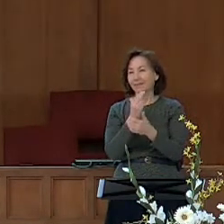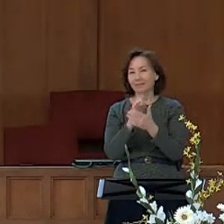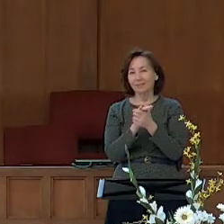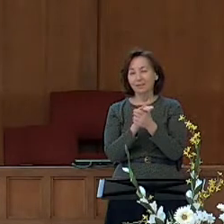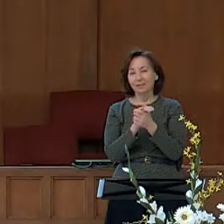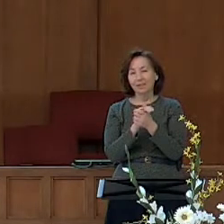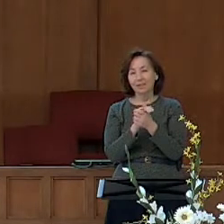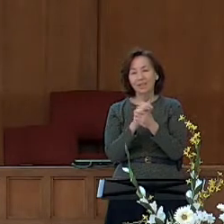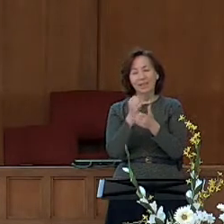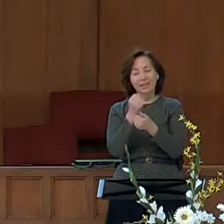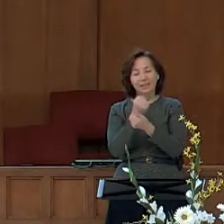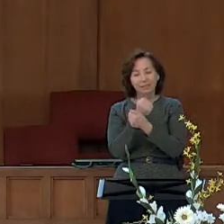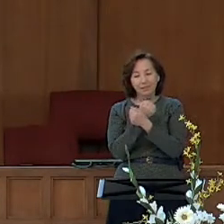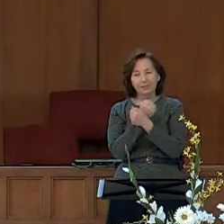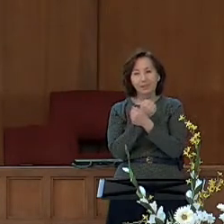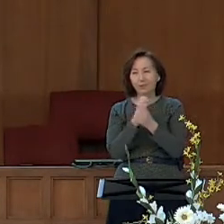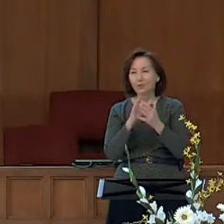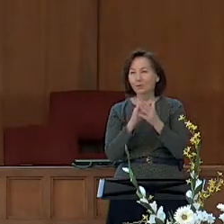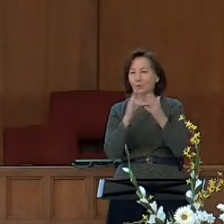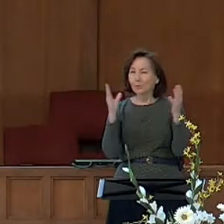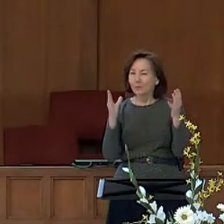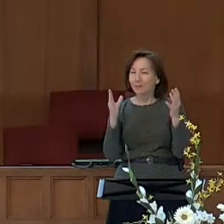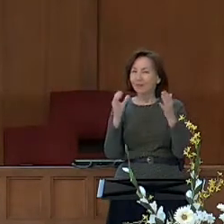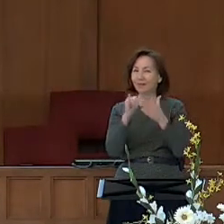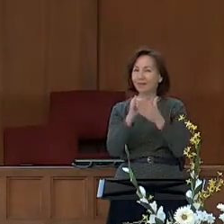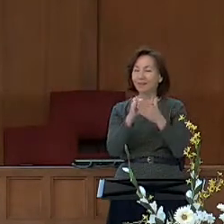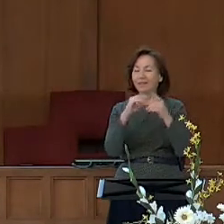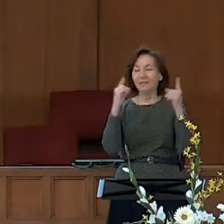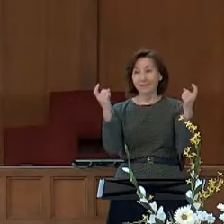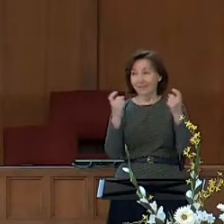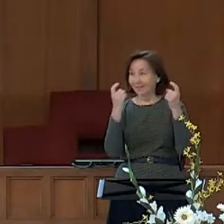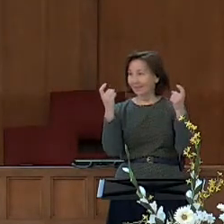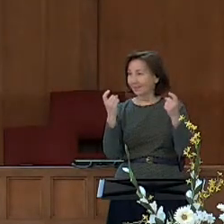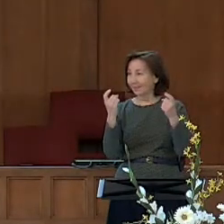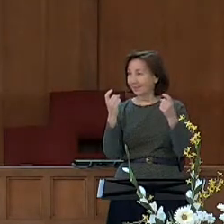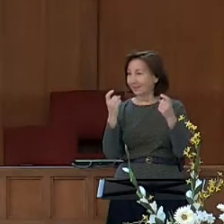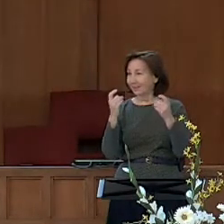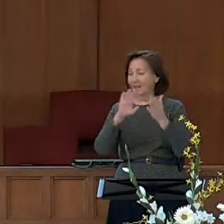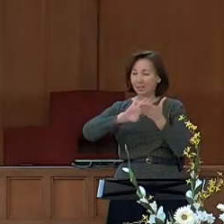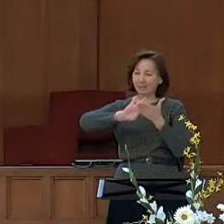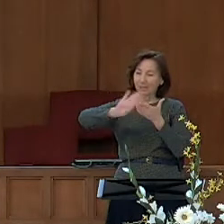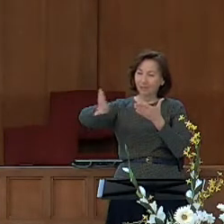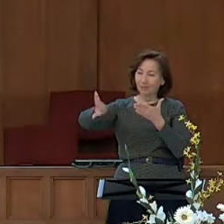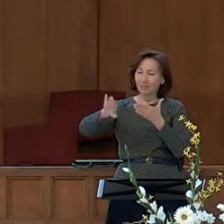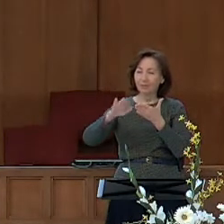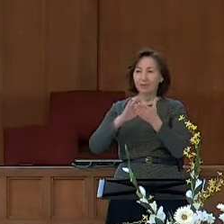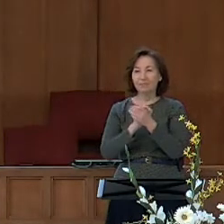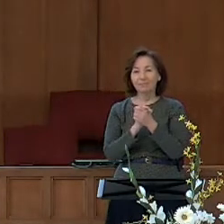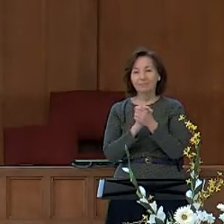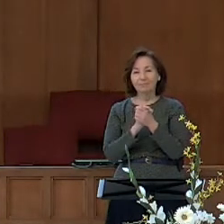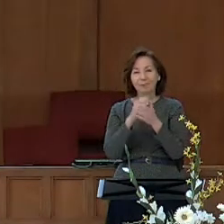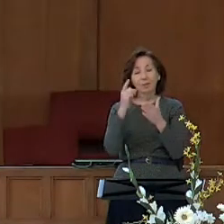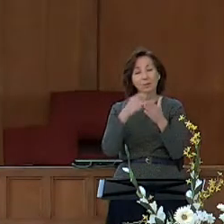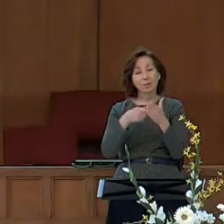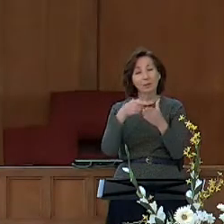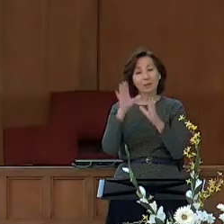loved us so much that sin had to be done away with. And so what does he